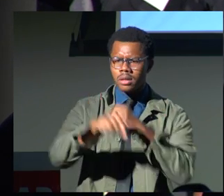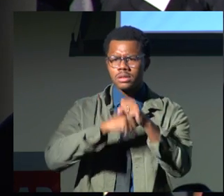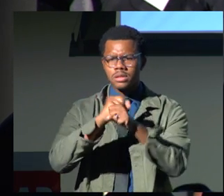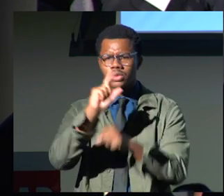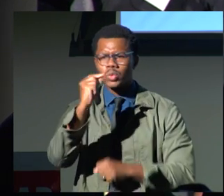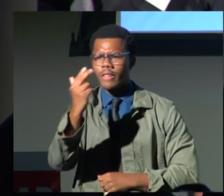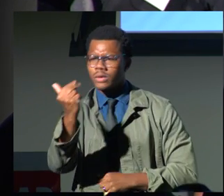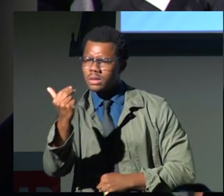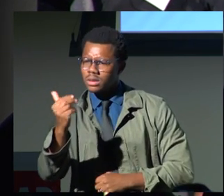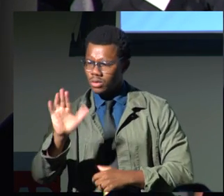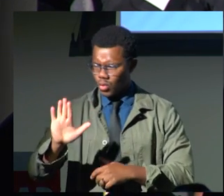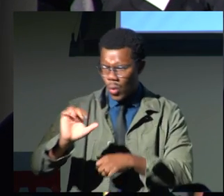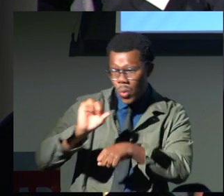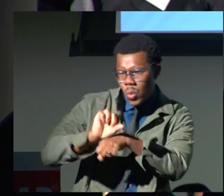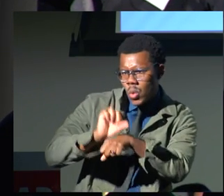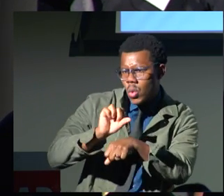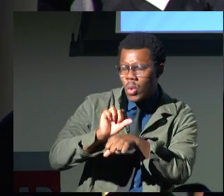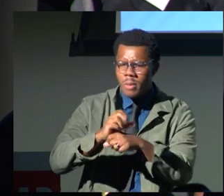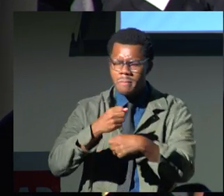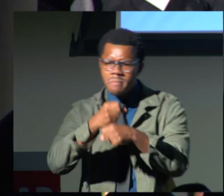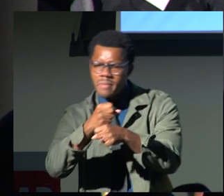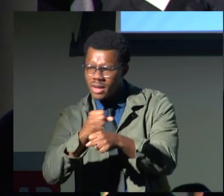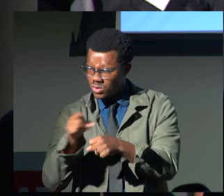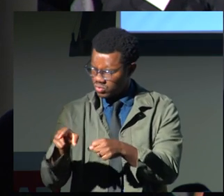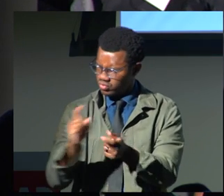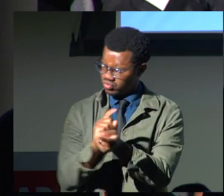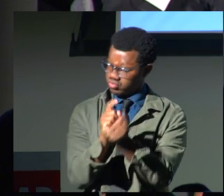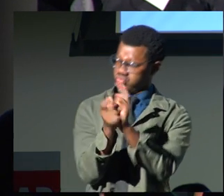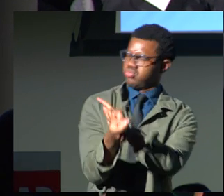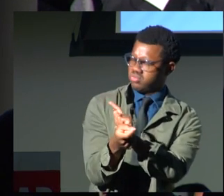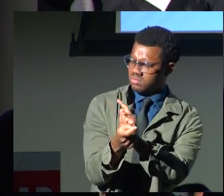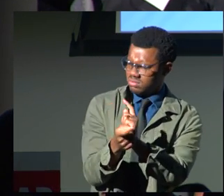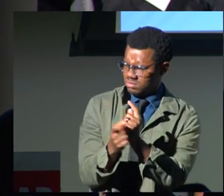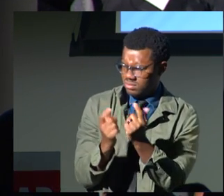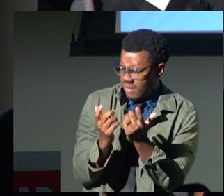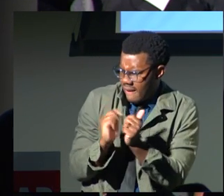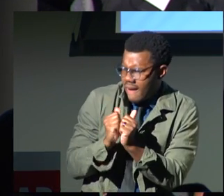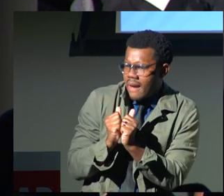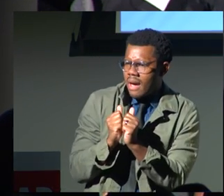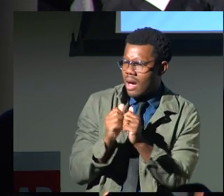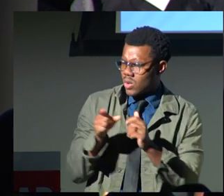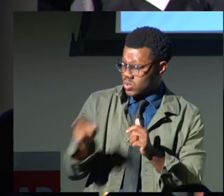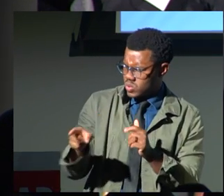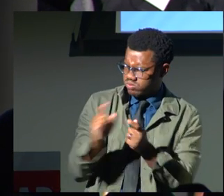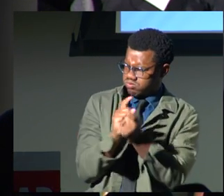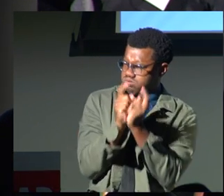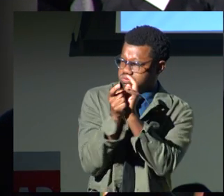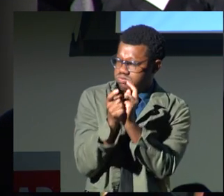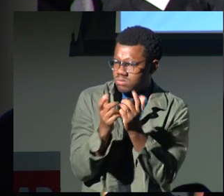work you decided to make, and I want you to tell me how that came about. And